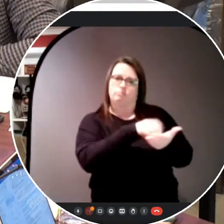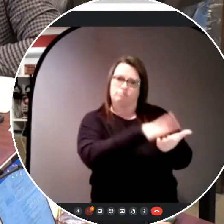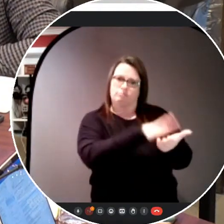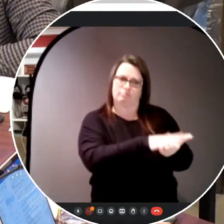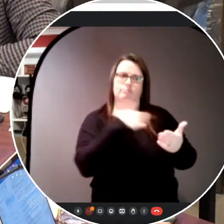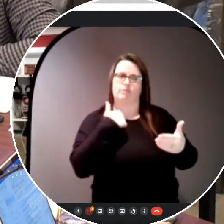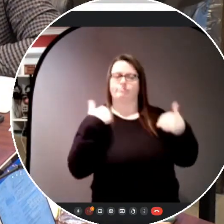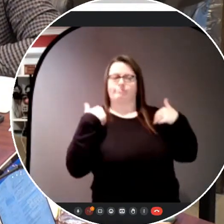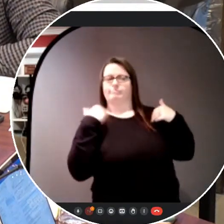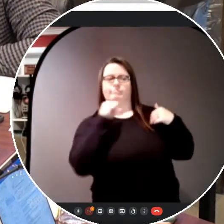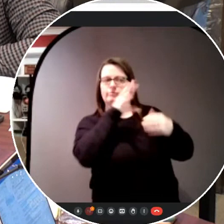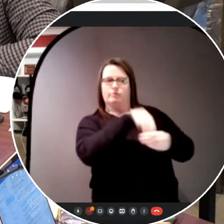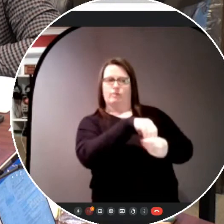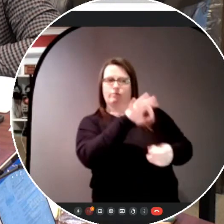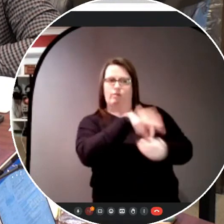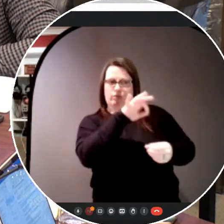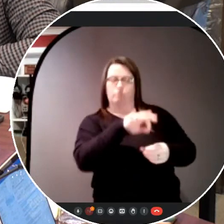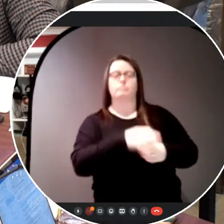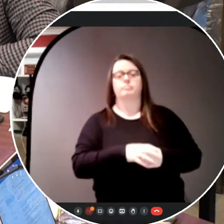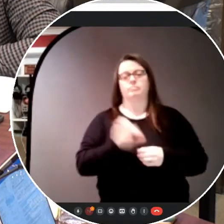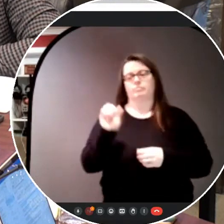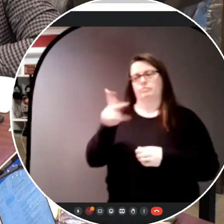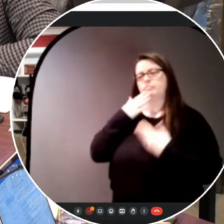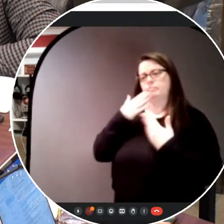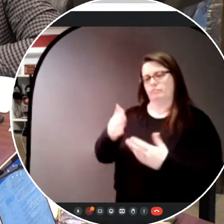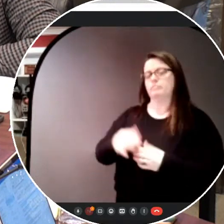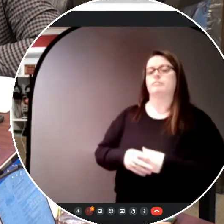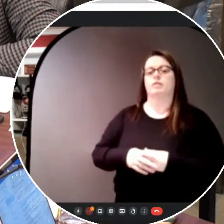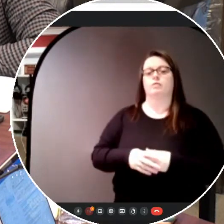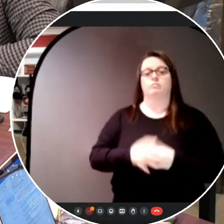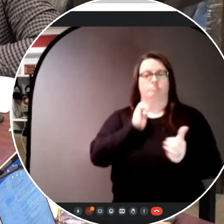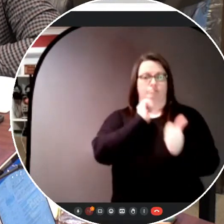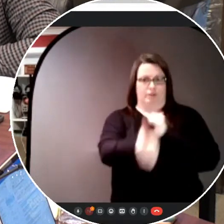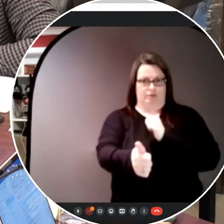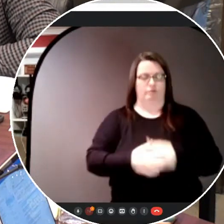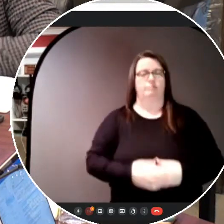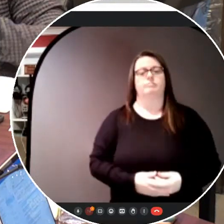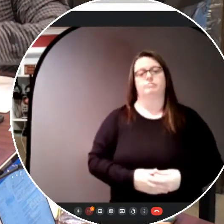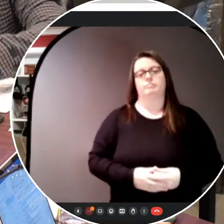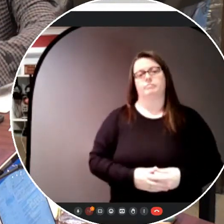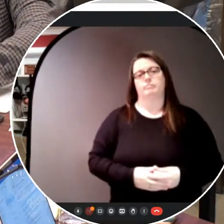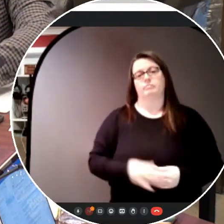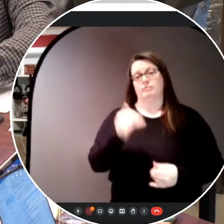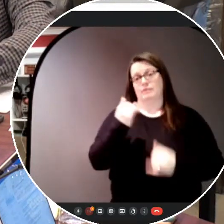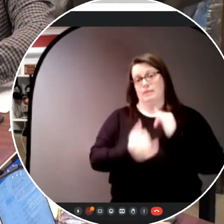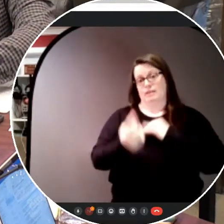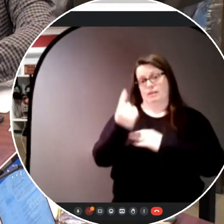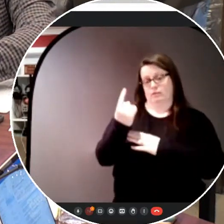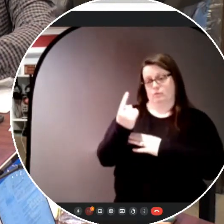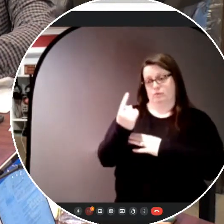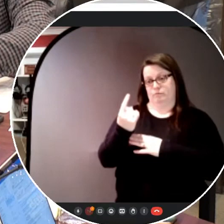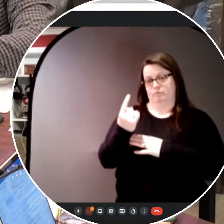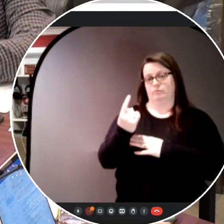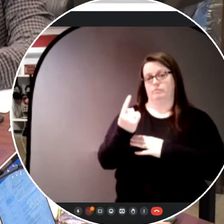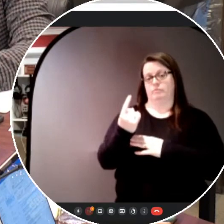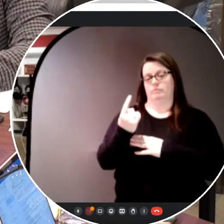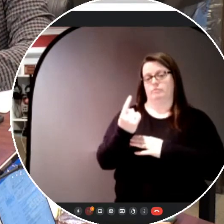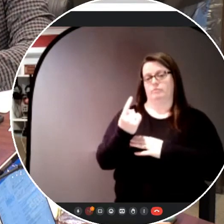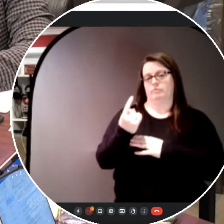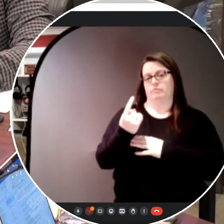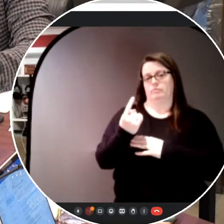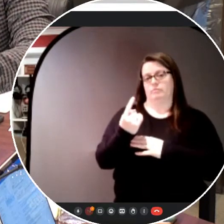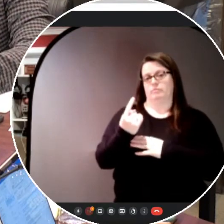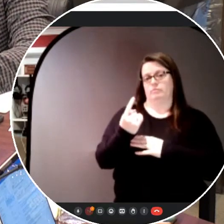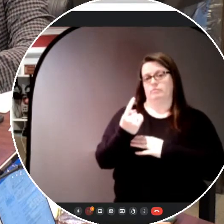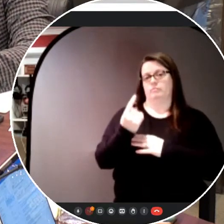Okay, noted in the record. Thank you very much. Okay, that one is carried. And last one, in this category of